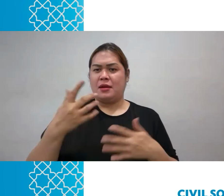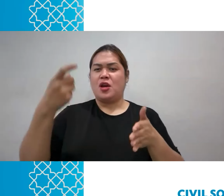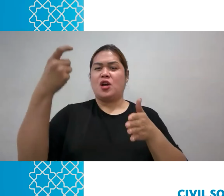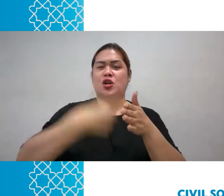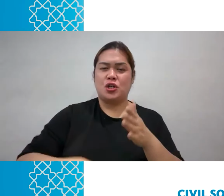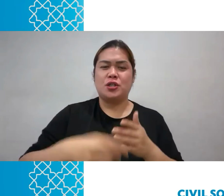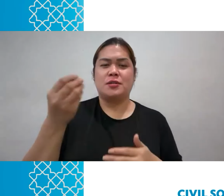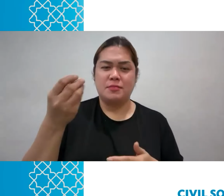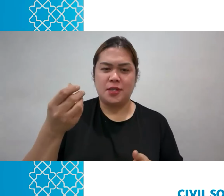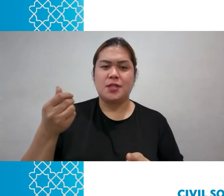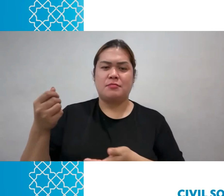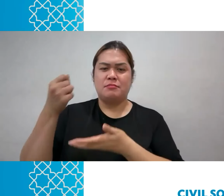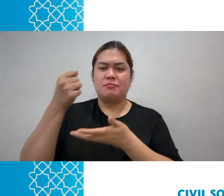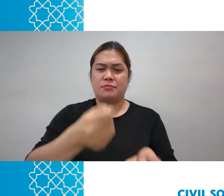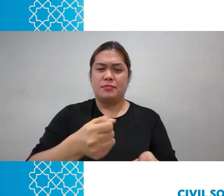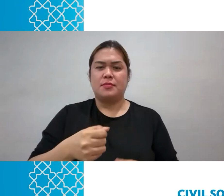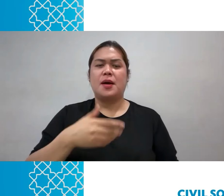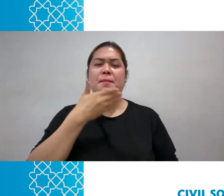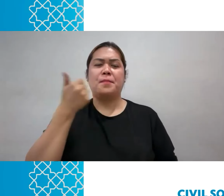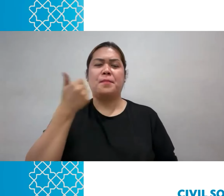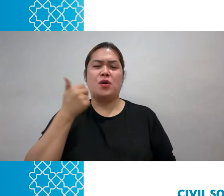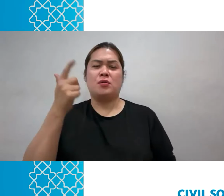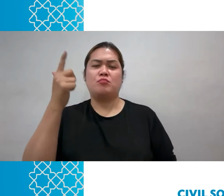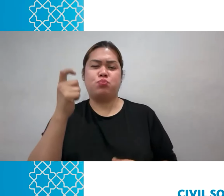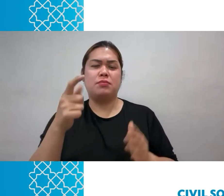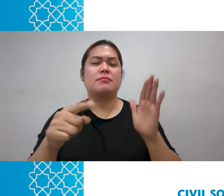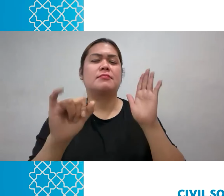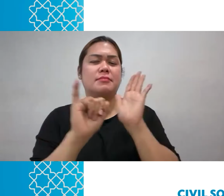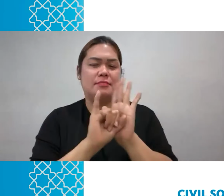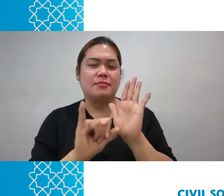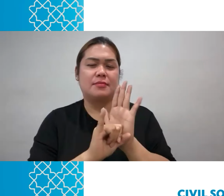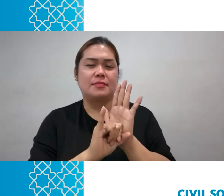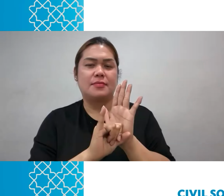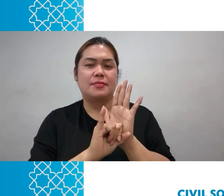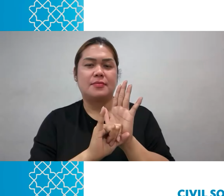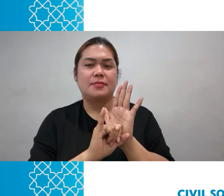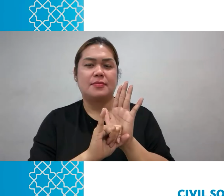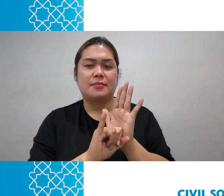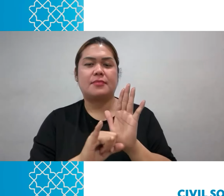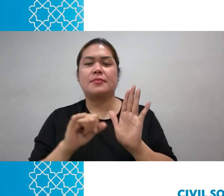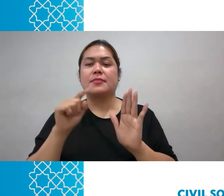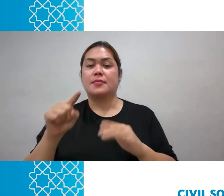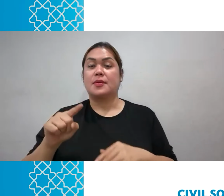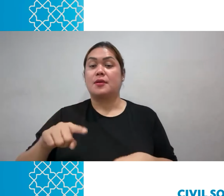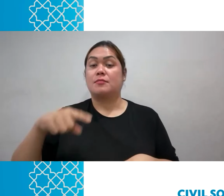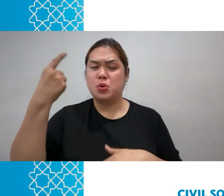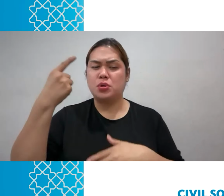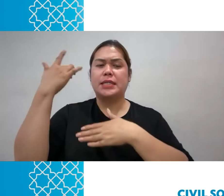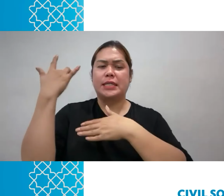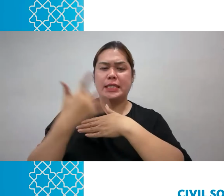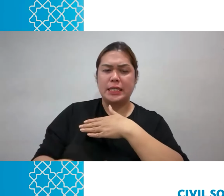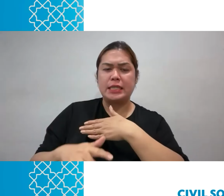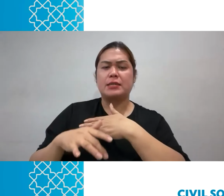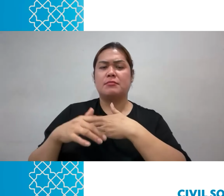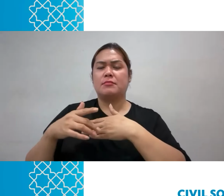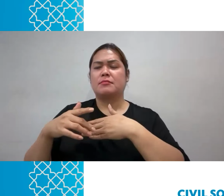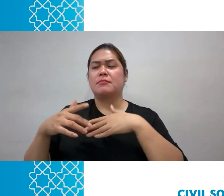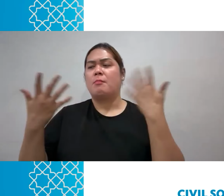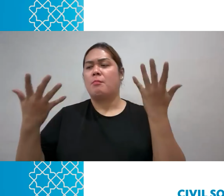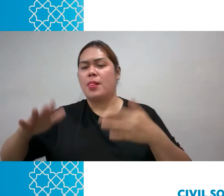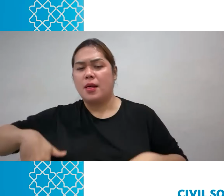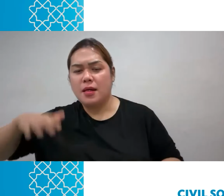we can start from the identification phase rather than it's already too late to fix that.